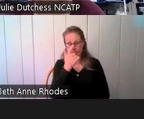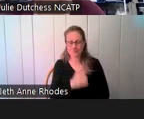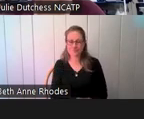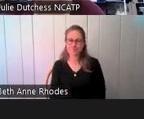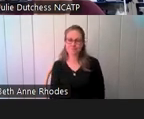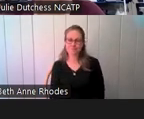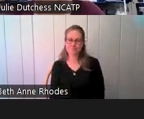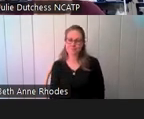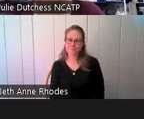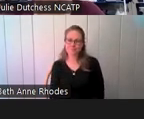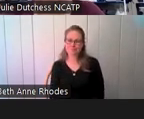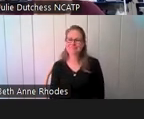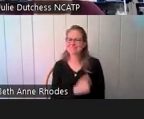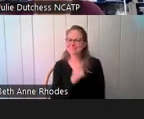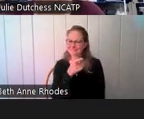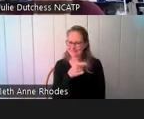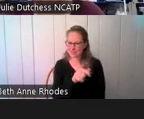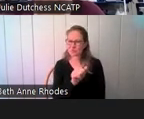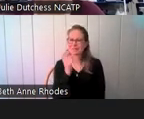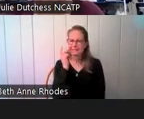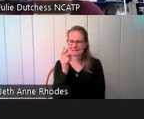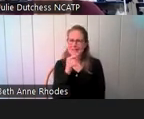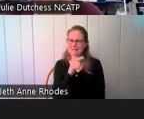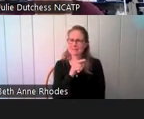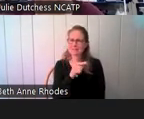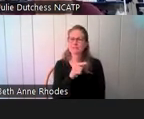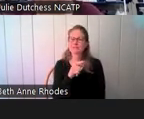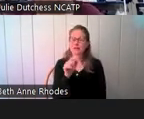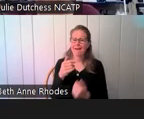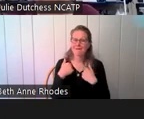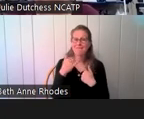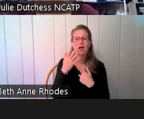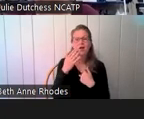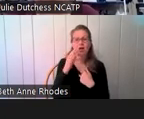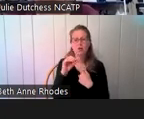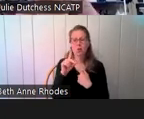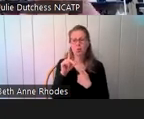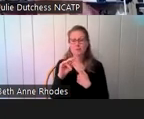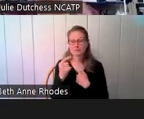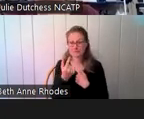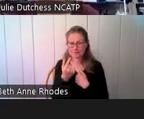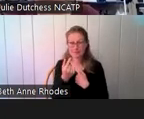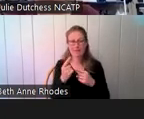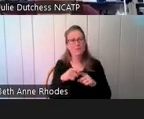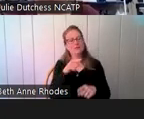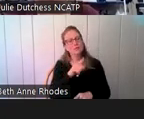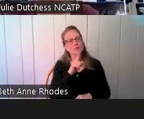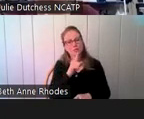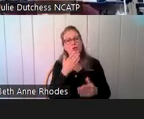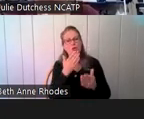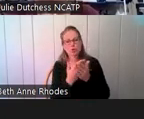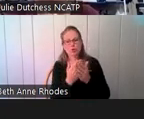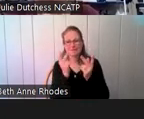So you can see on that one as well, you can do the color coding. And but it's a really good visual because I've worked